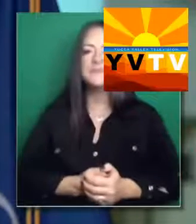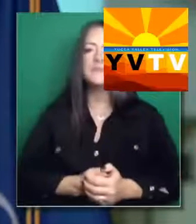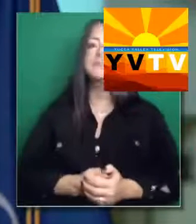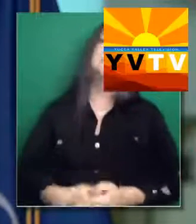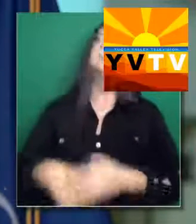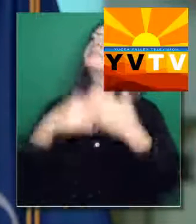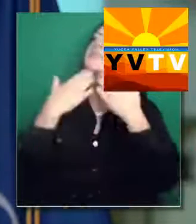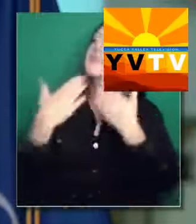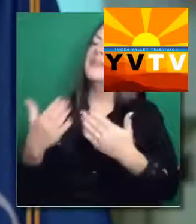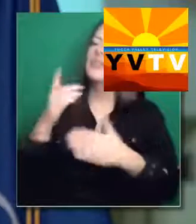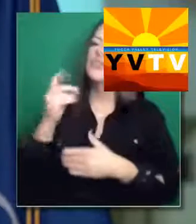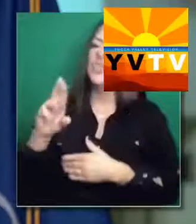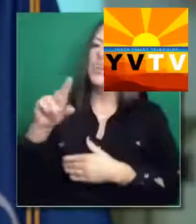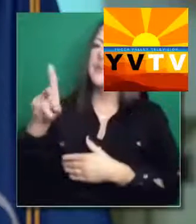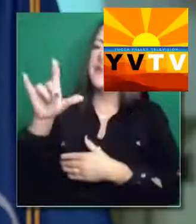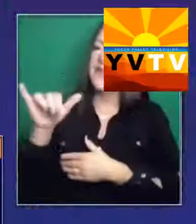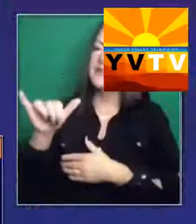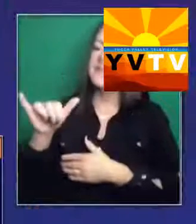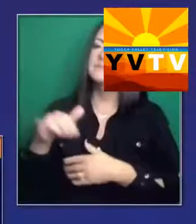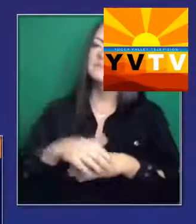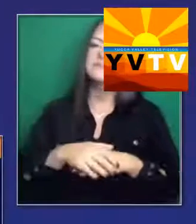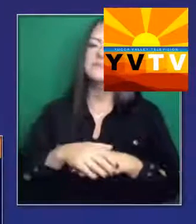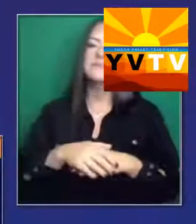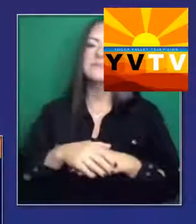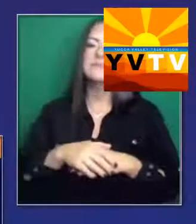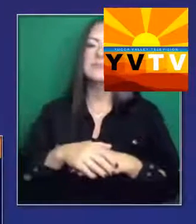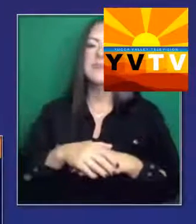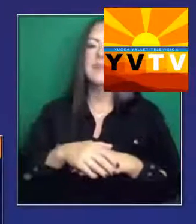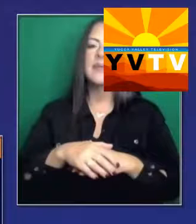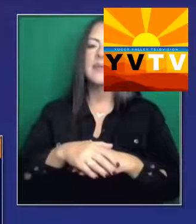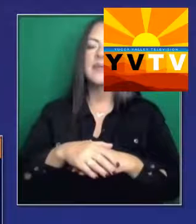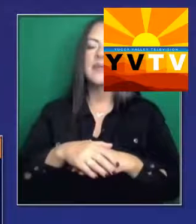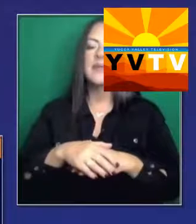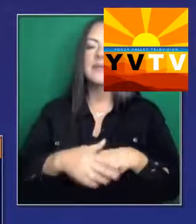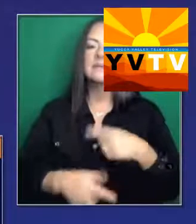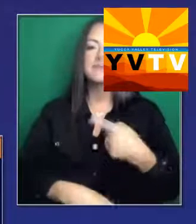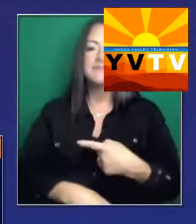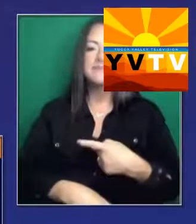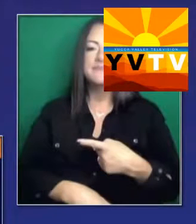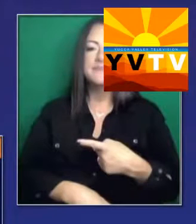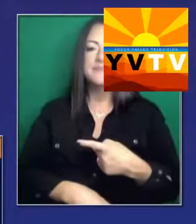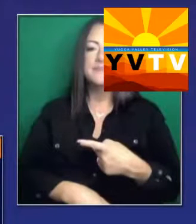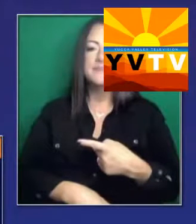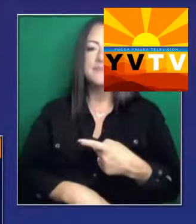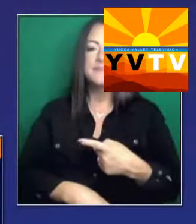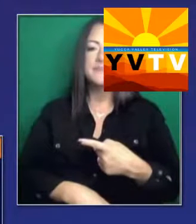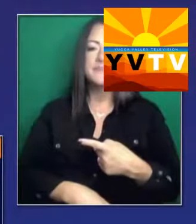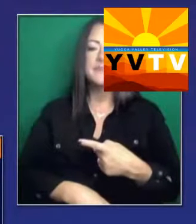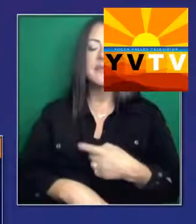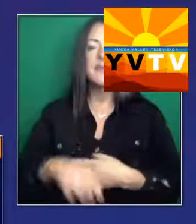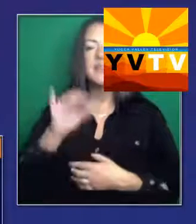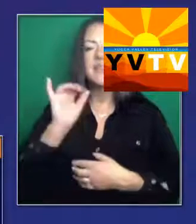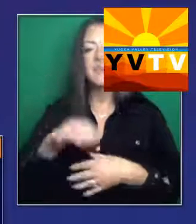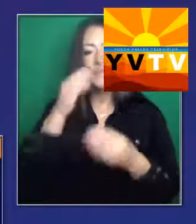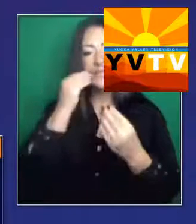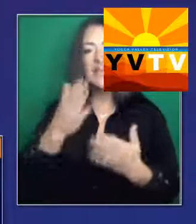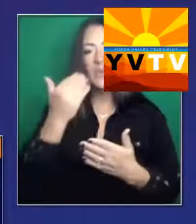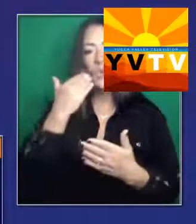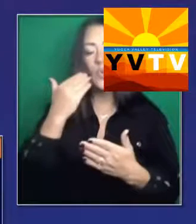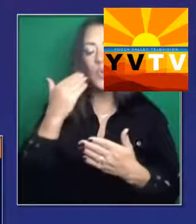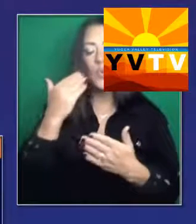Dr. Galley. I'll just add on, I'll quickly show you just a slide here that is suggestive. We saw mobility